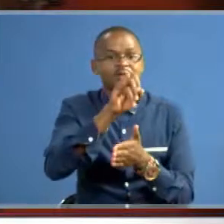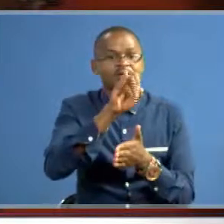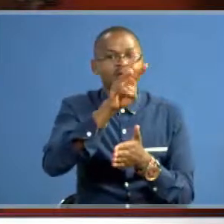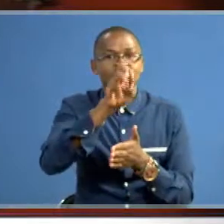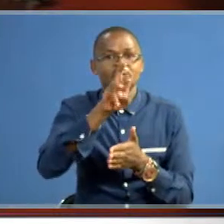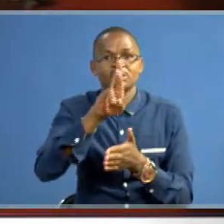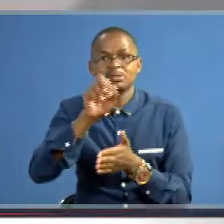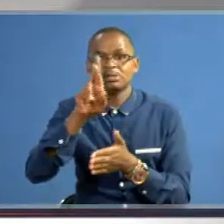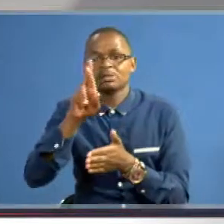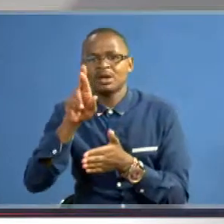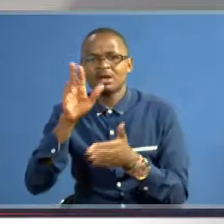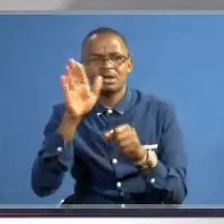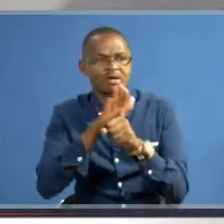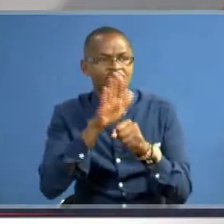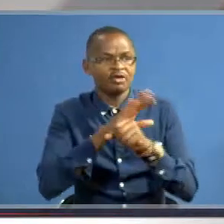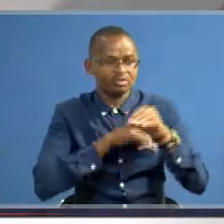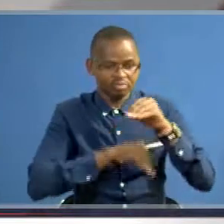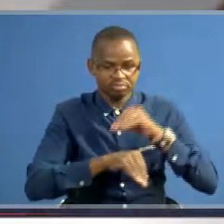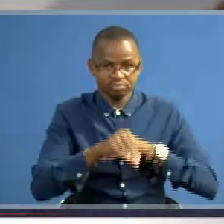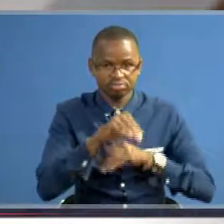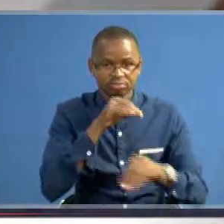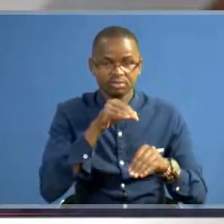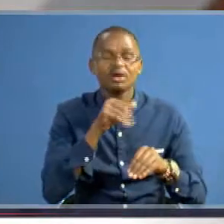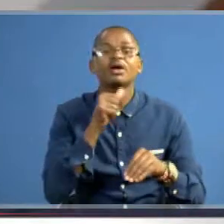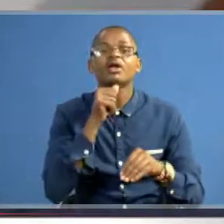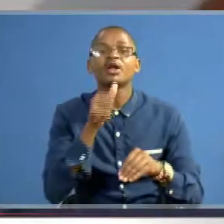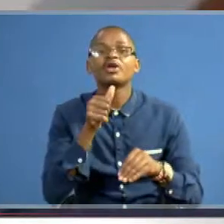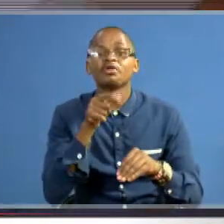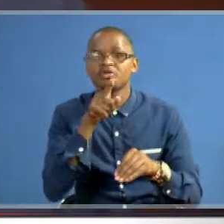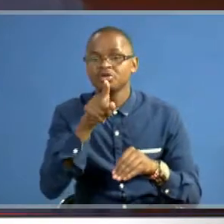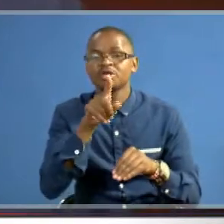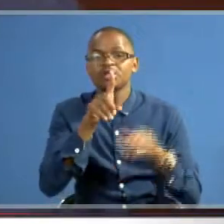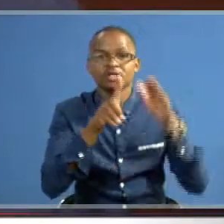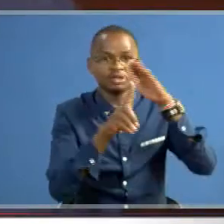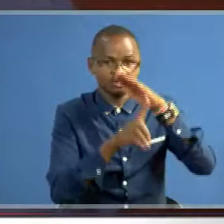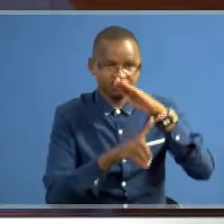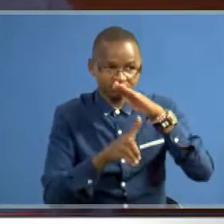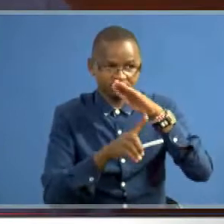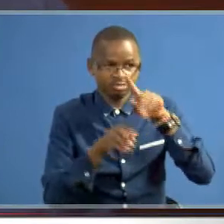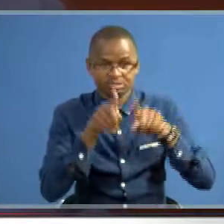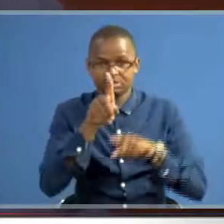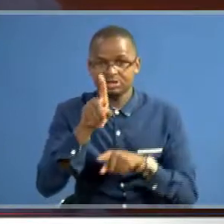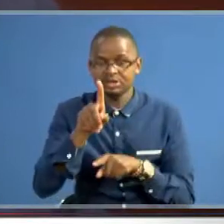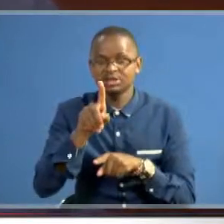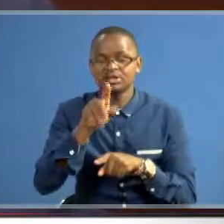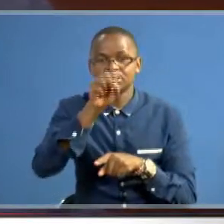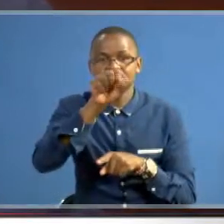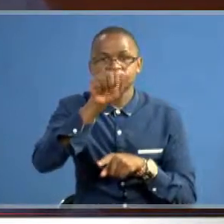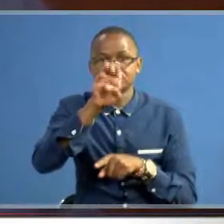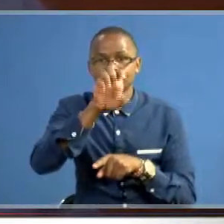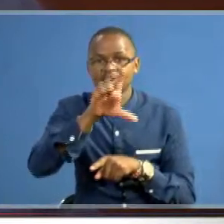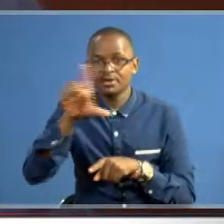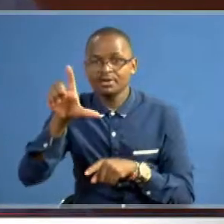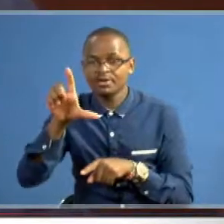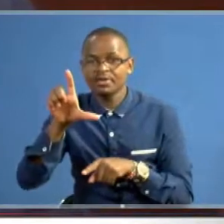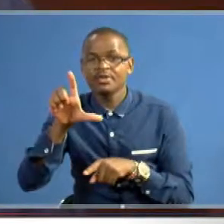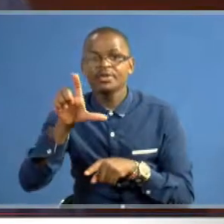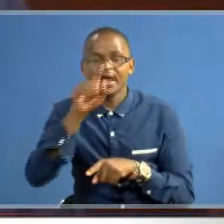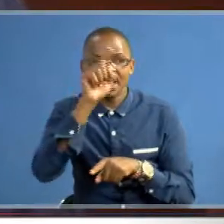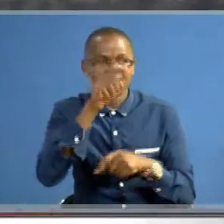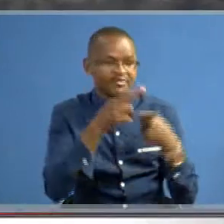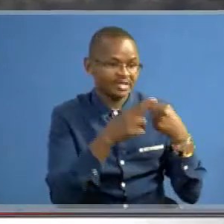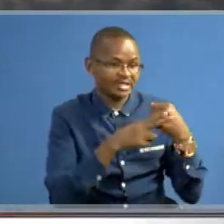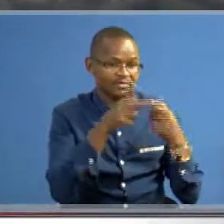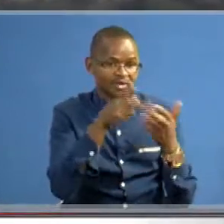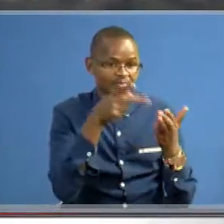dams, which are faced by corruption allegations, are not under his docket. Cabinet Secretary Simon Chelugui says there are 57